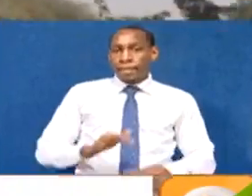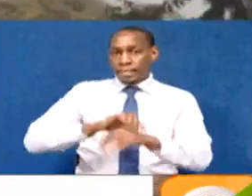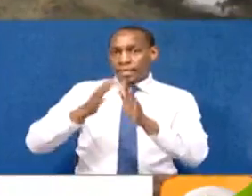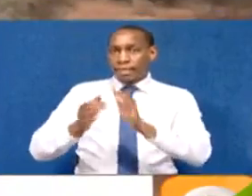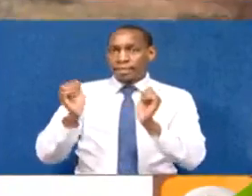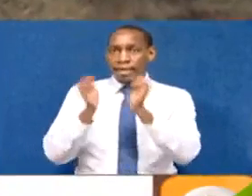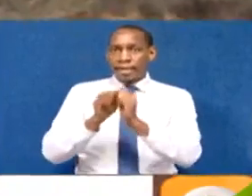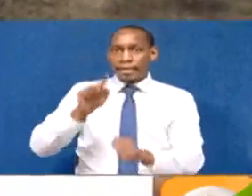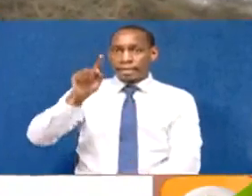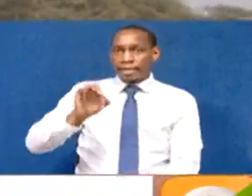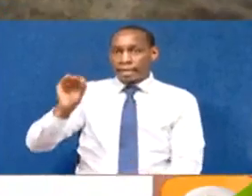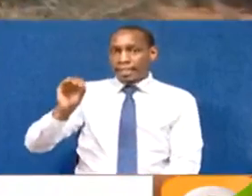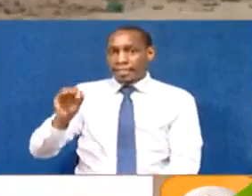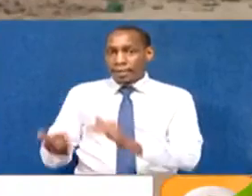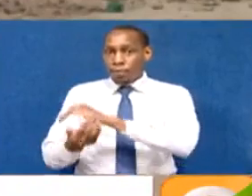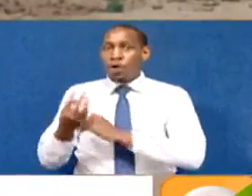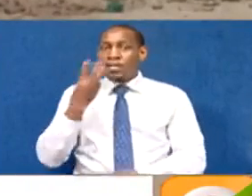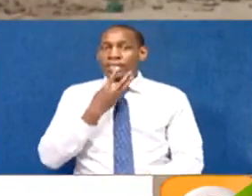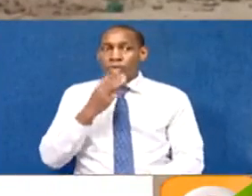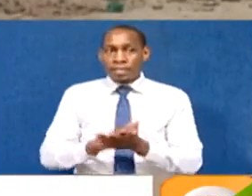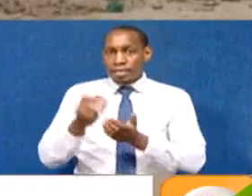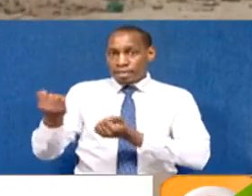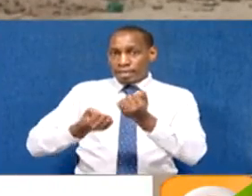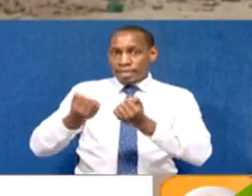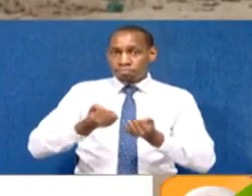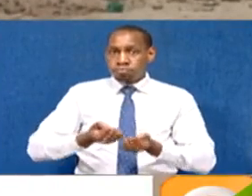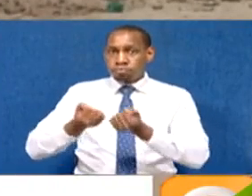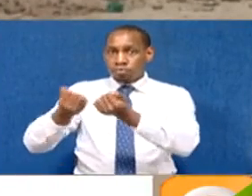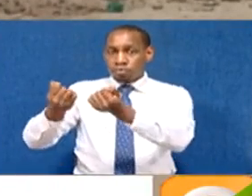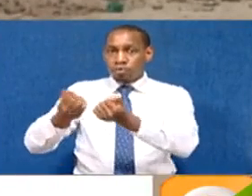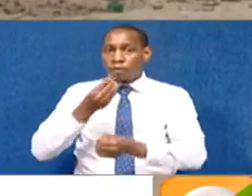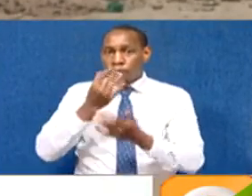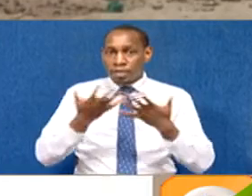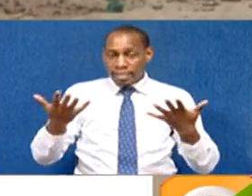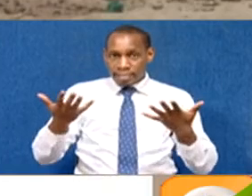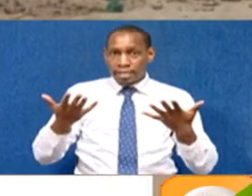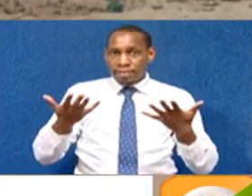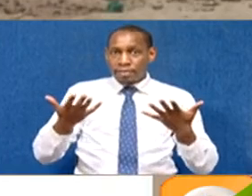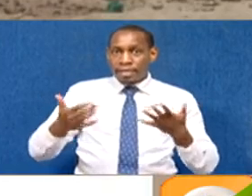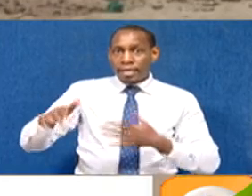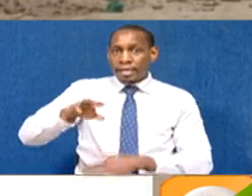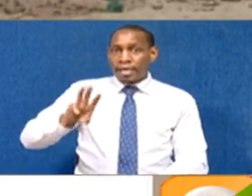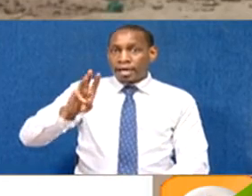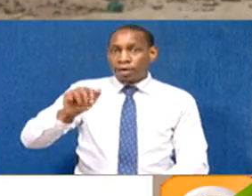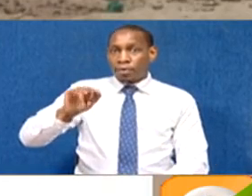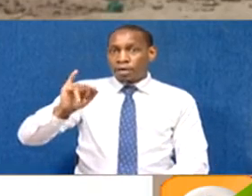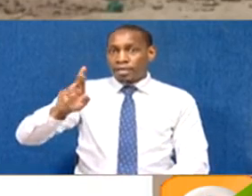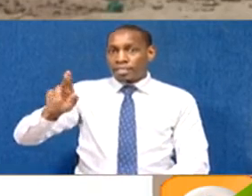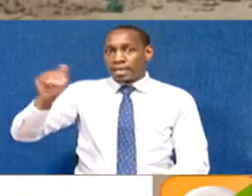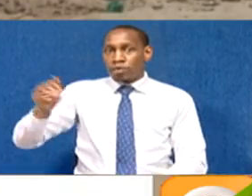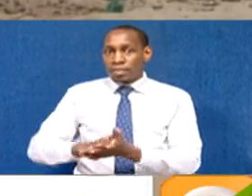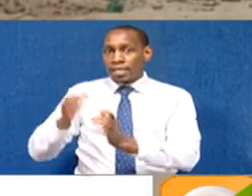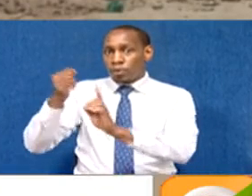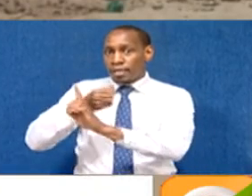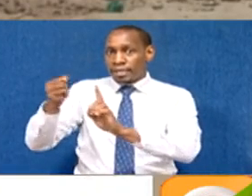Around 10:30 a.m. Wednesday, a land cruiser transporting foodstuff to Gerile area of Wajir County was